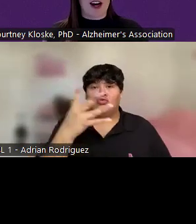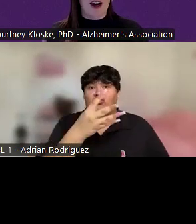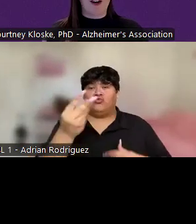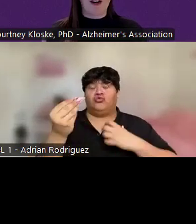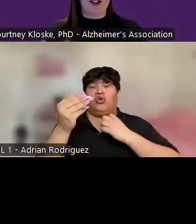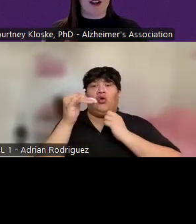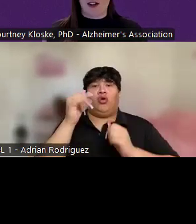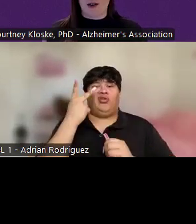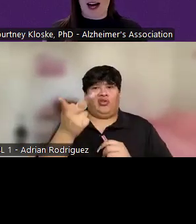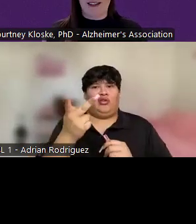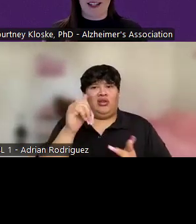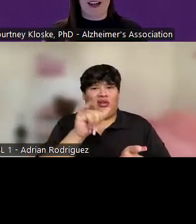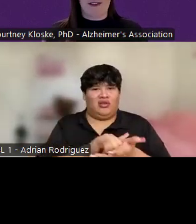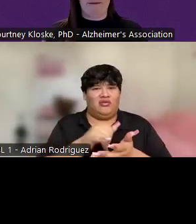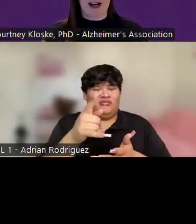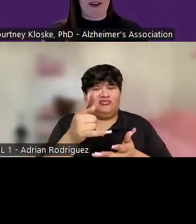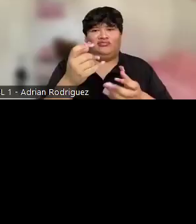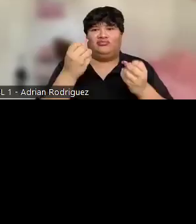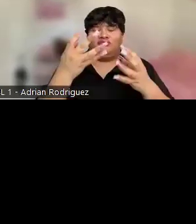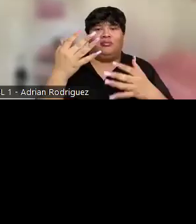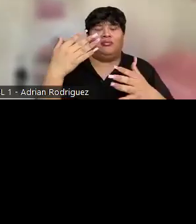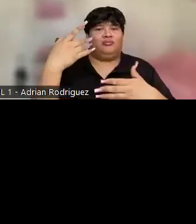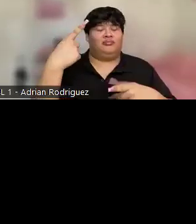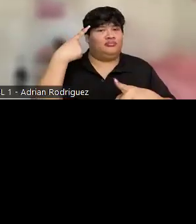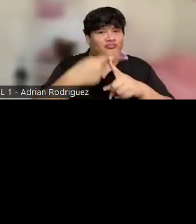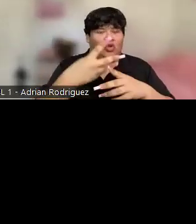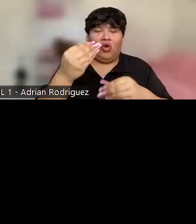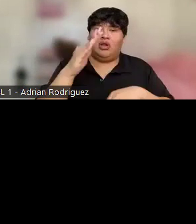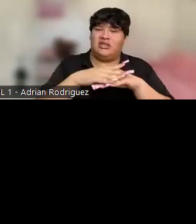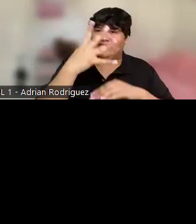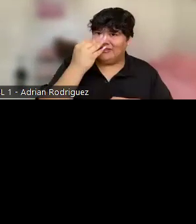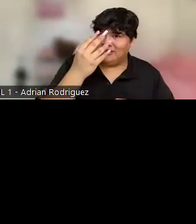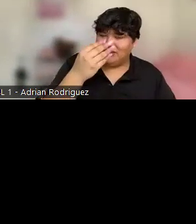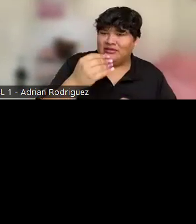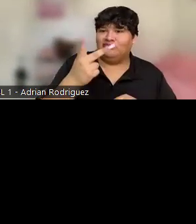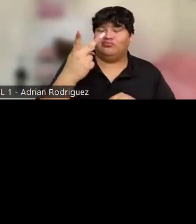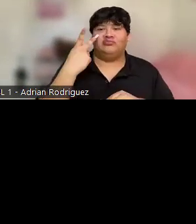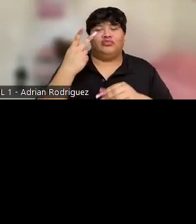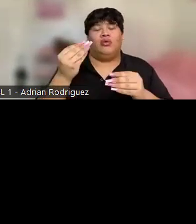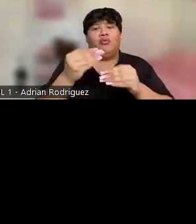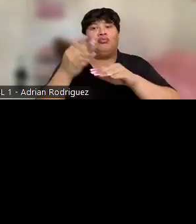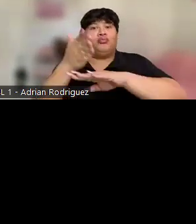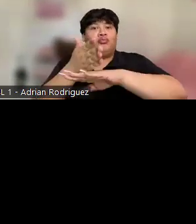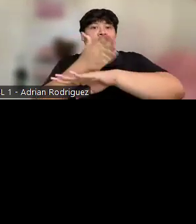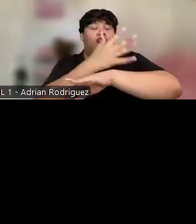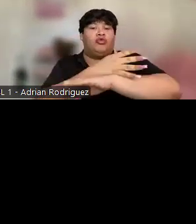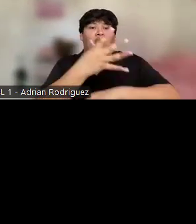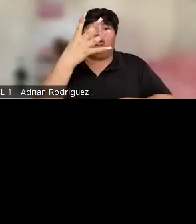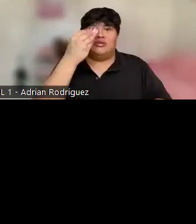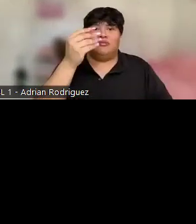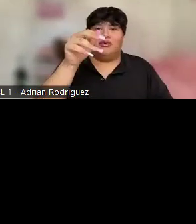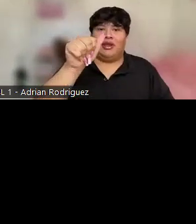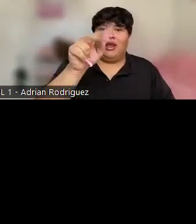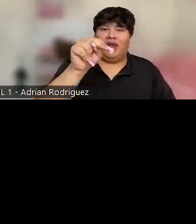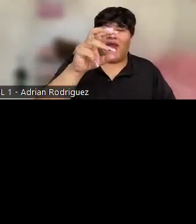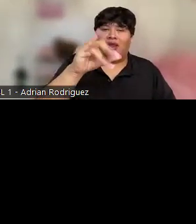structured intervention also had significant benefits on sleep. So this helped improve sleep apnea in these